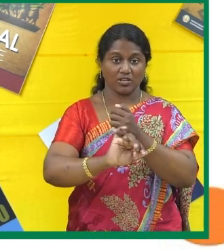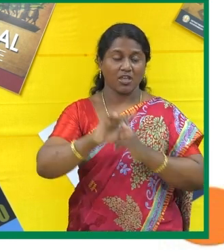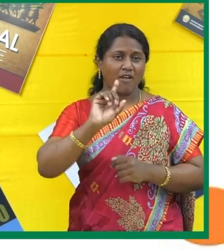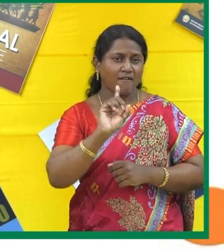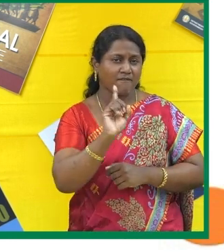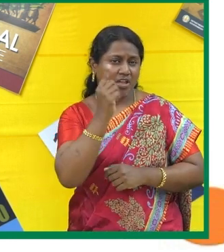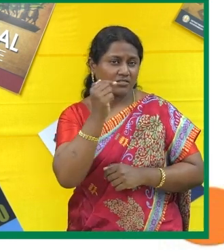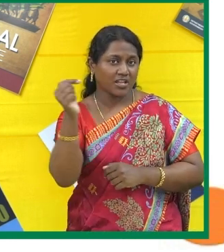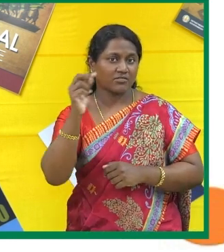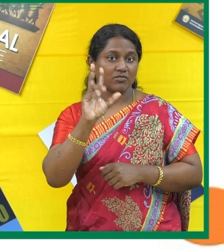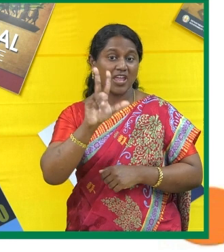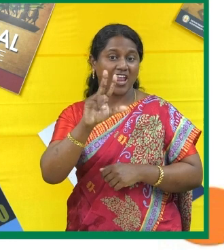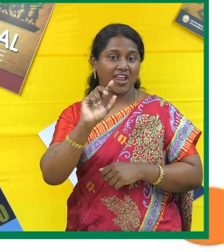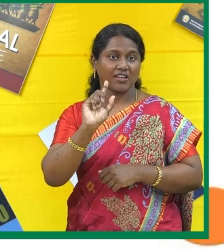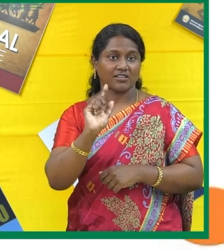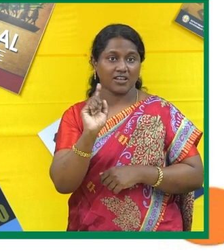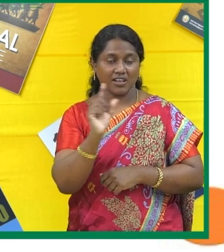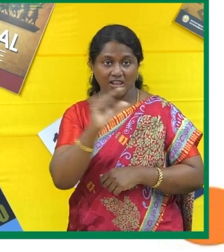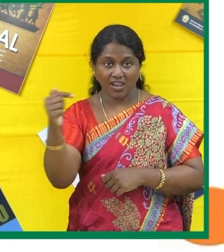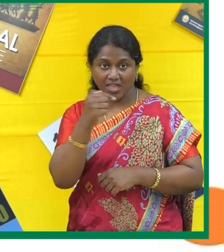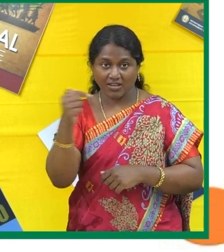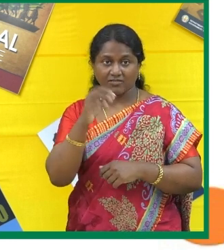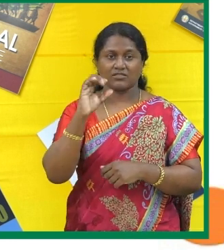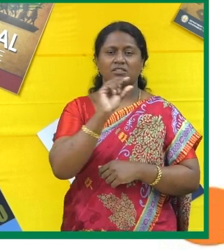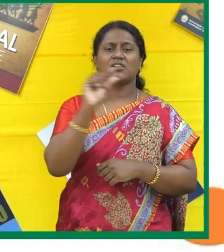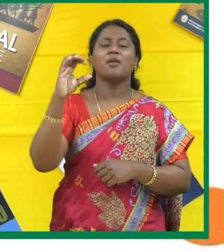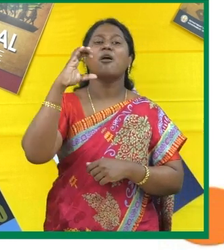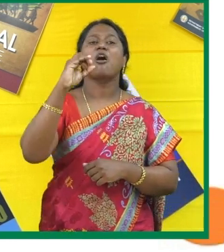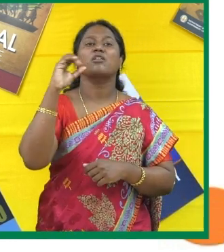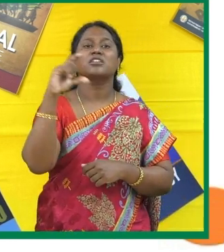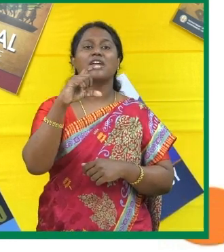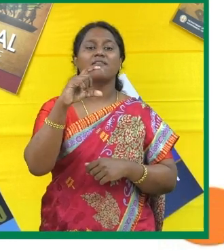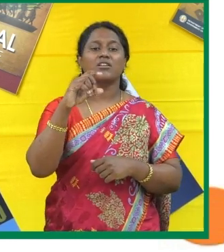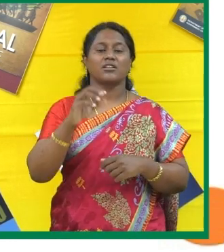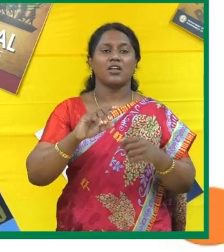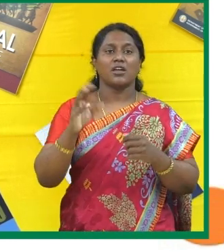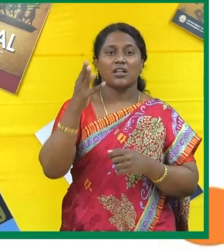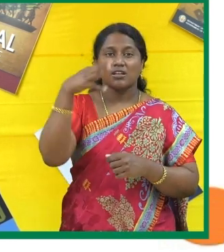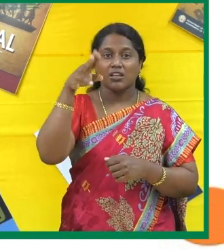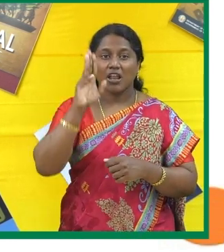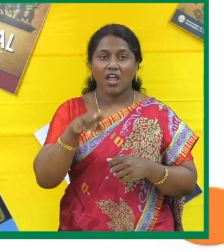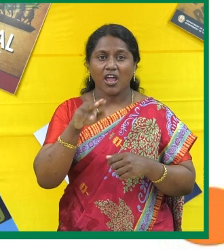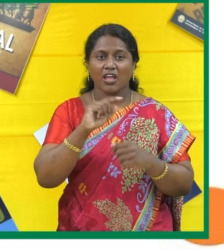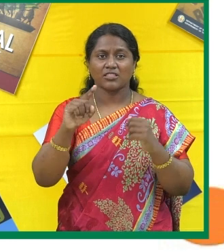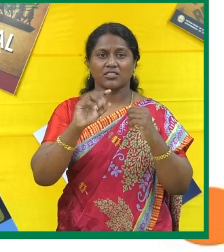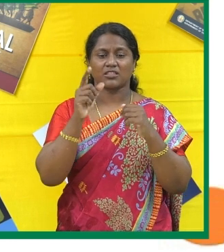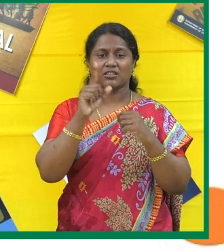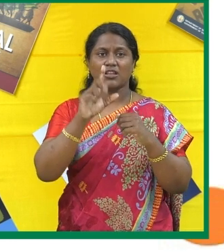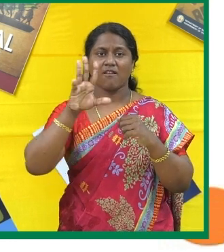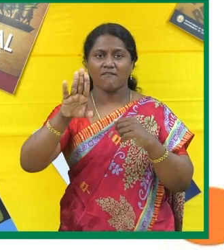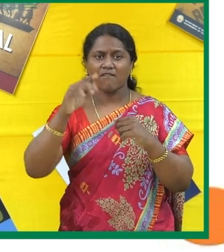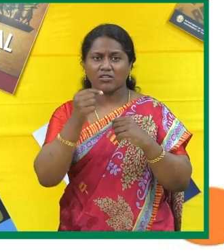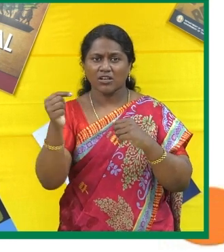Then last 6 lines are called sestet. First 8 lines octave, last 6 lines are